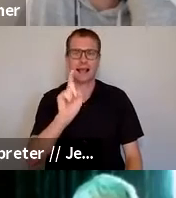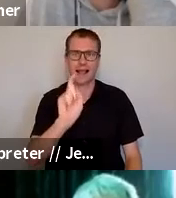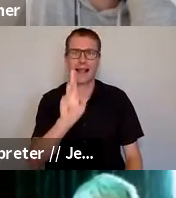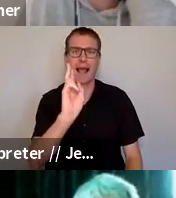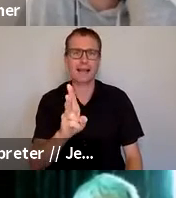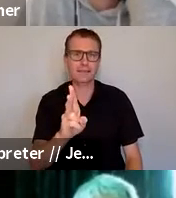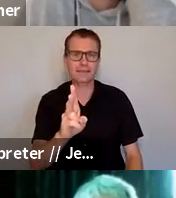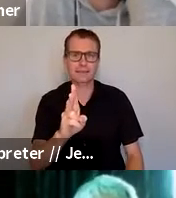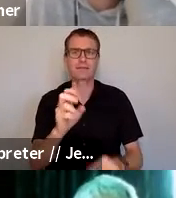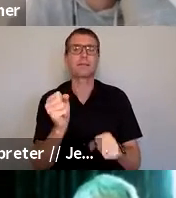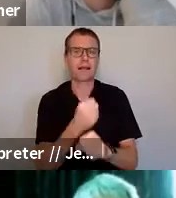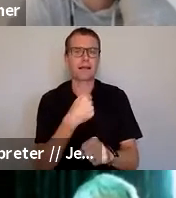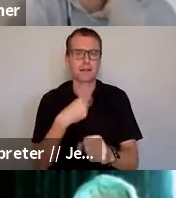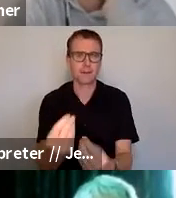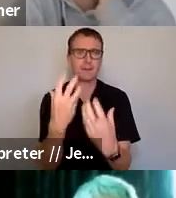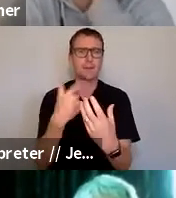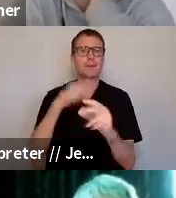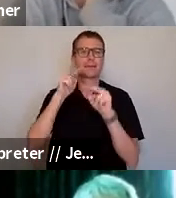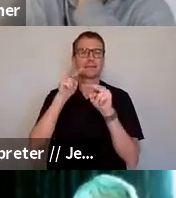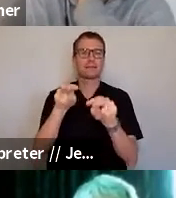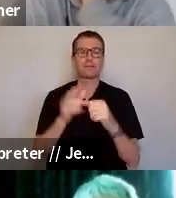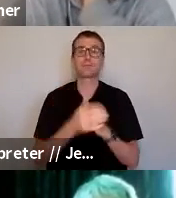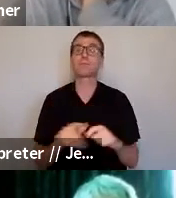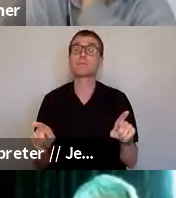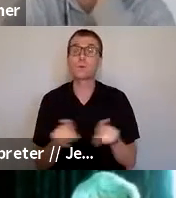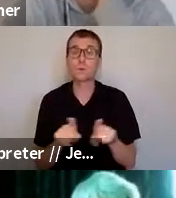recorded and will be published at a later date.